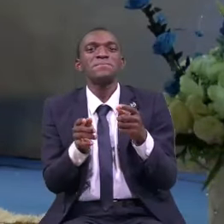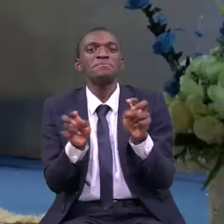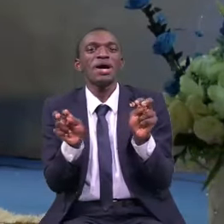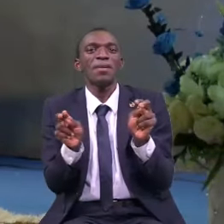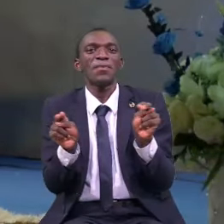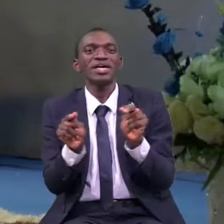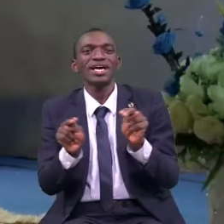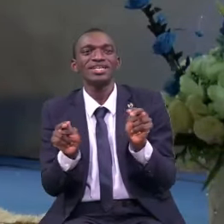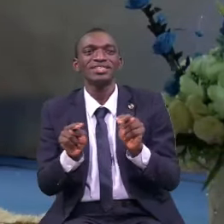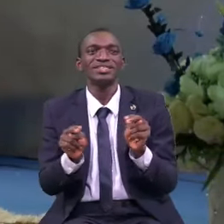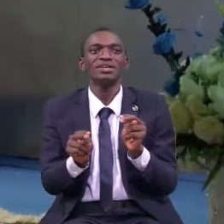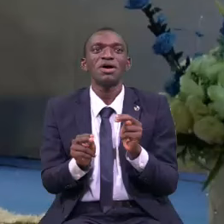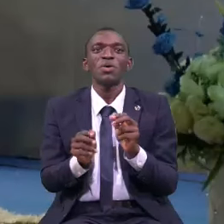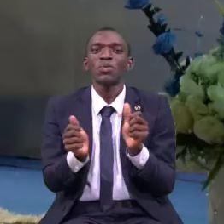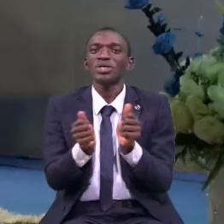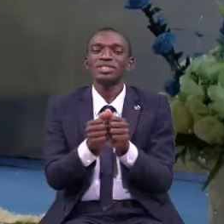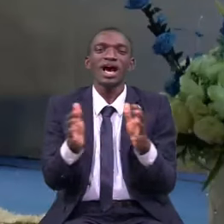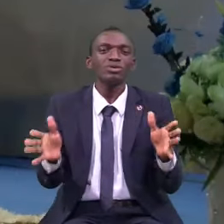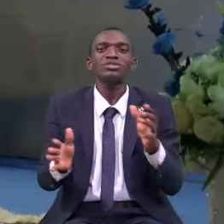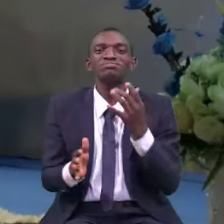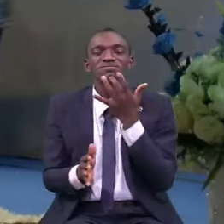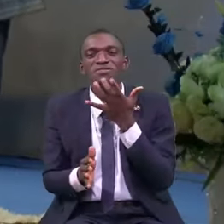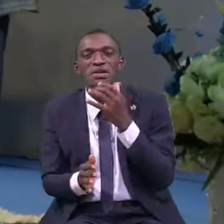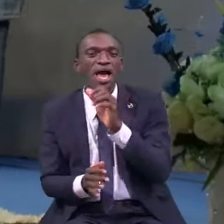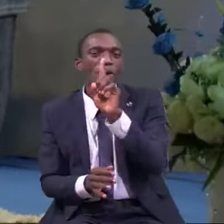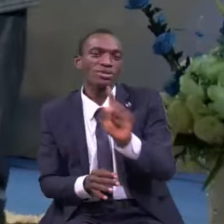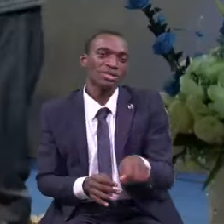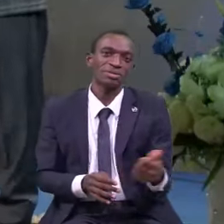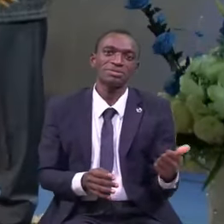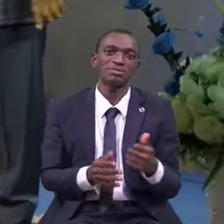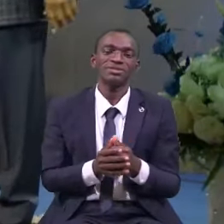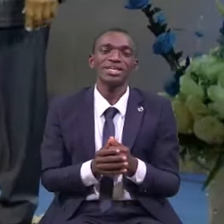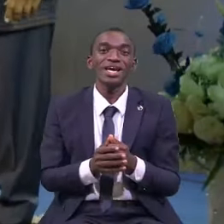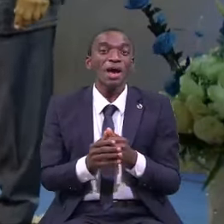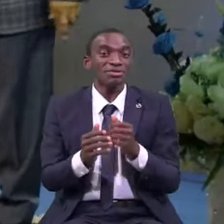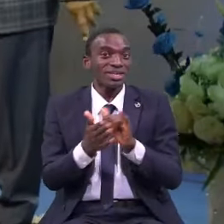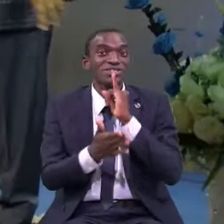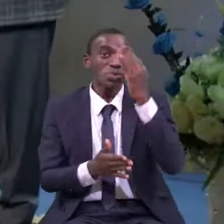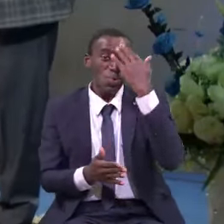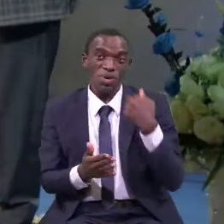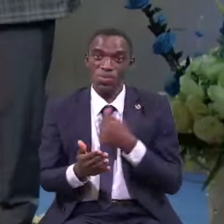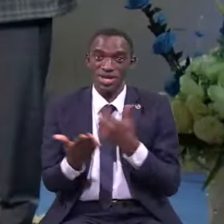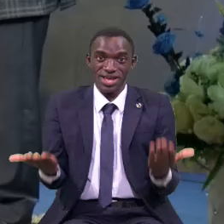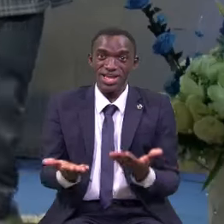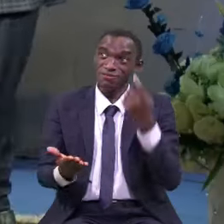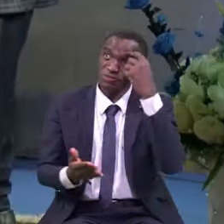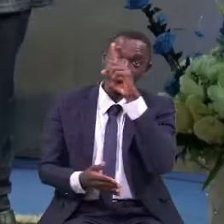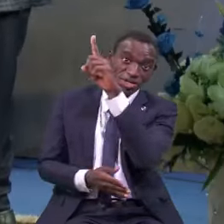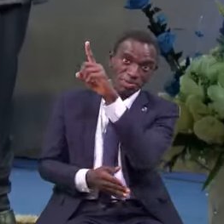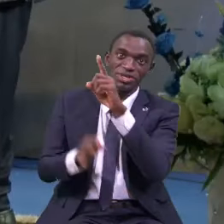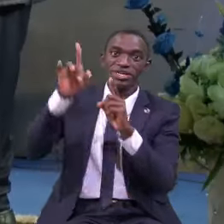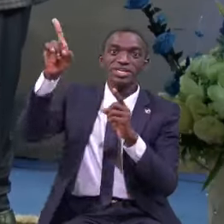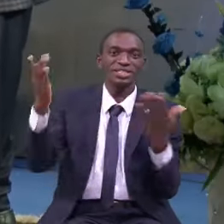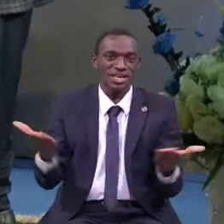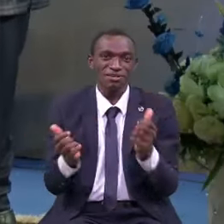That's why tonight you are there for him. And that's why tonight he's here for you.